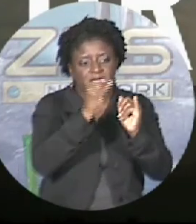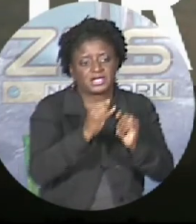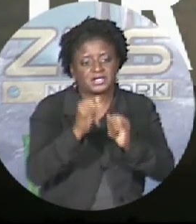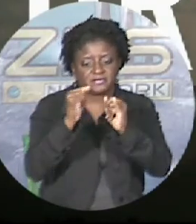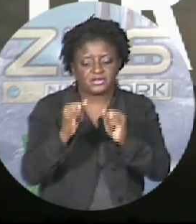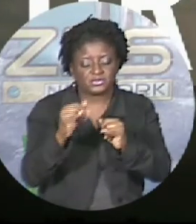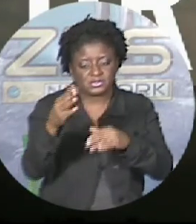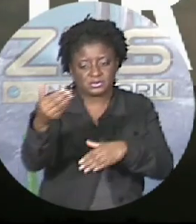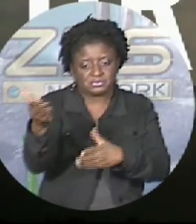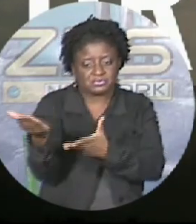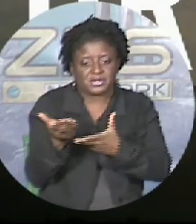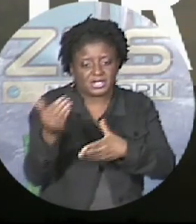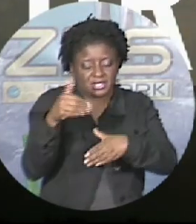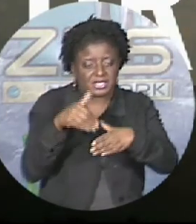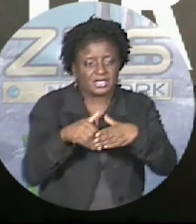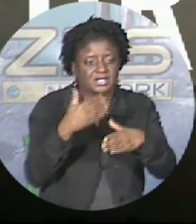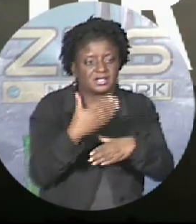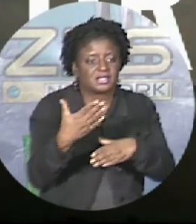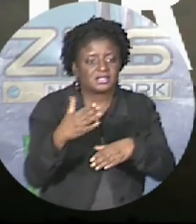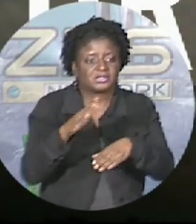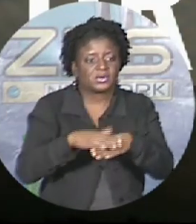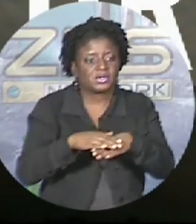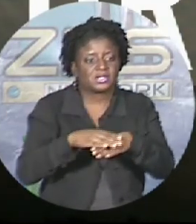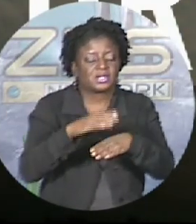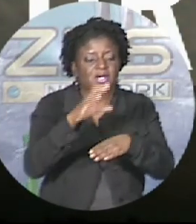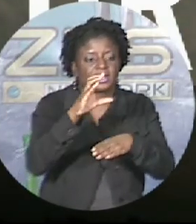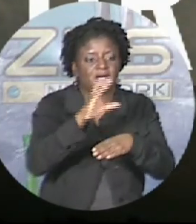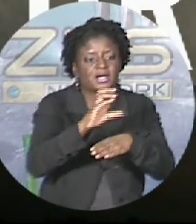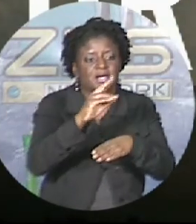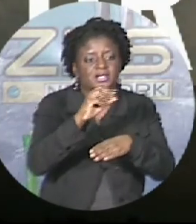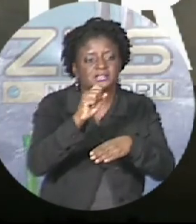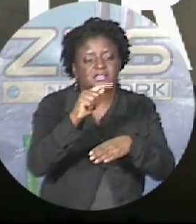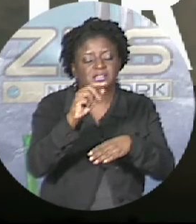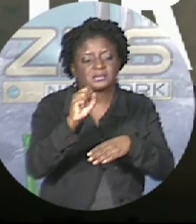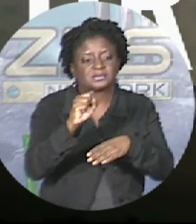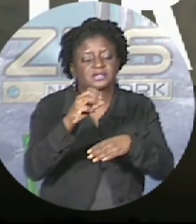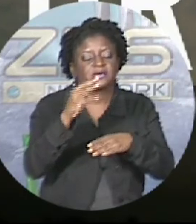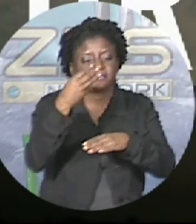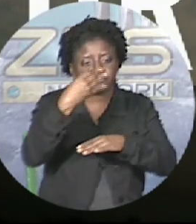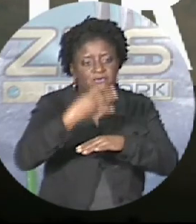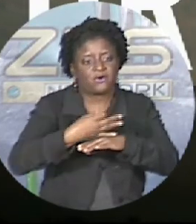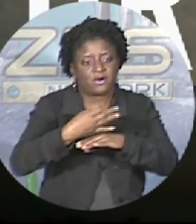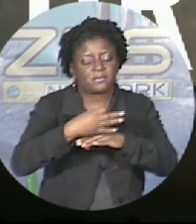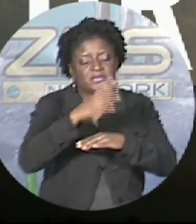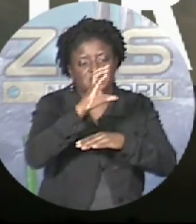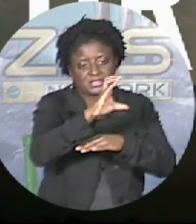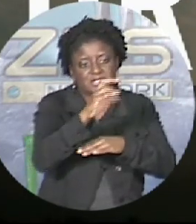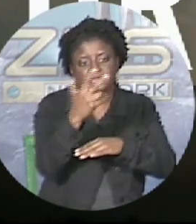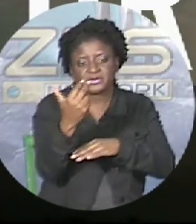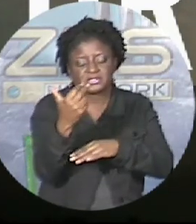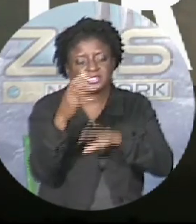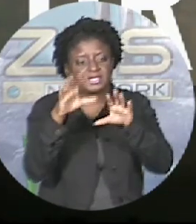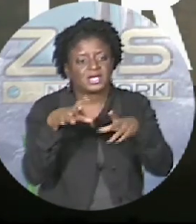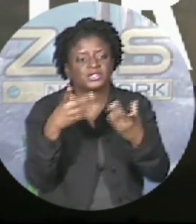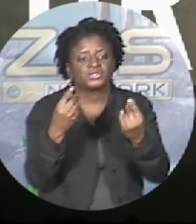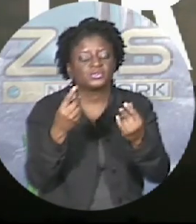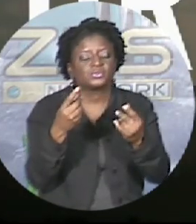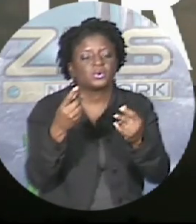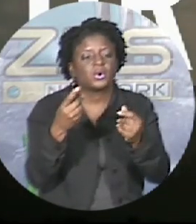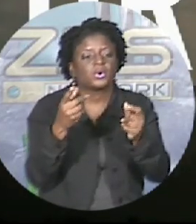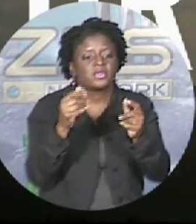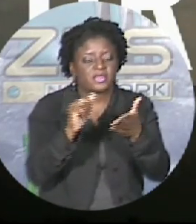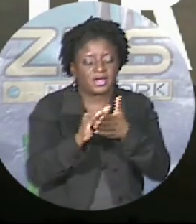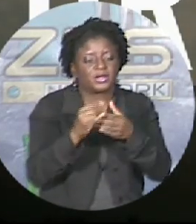form C-13 home consumption form may do so without prior approval from NEMA, provided the value of the goods being imported